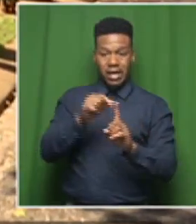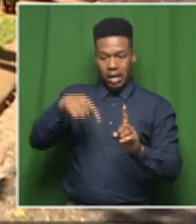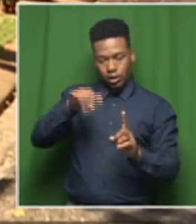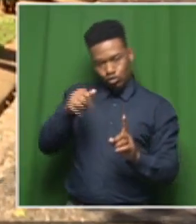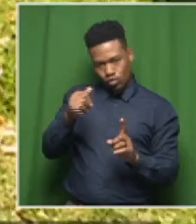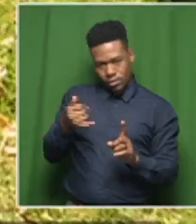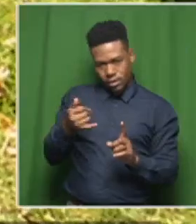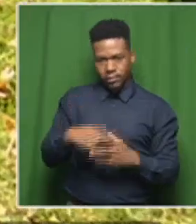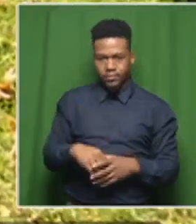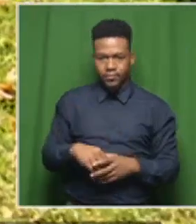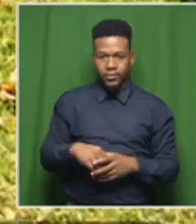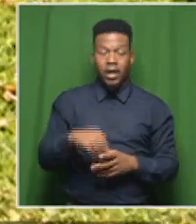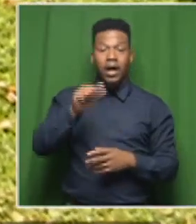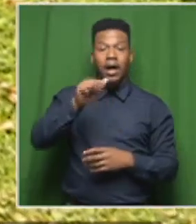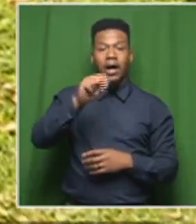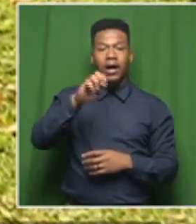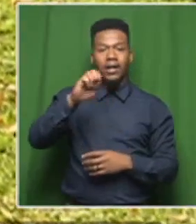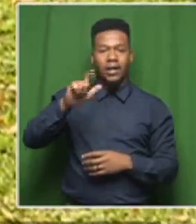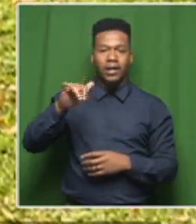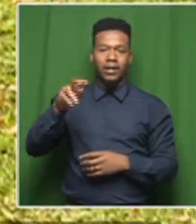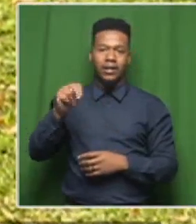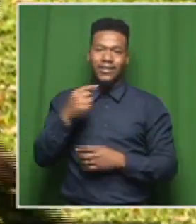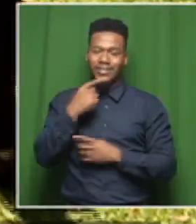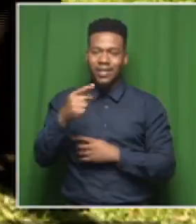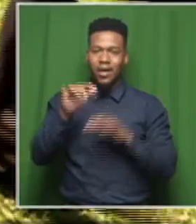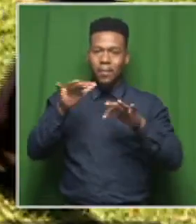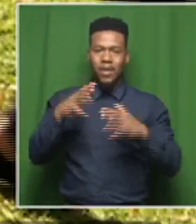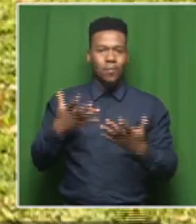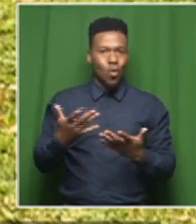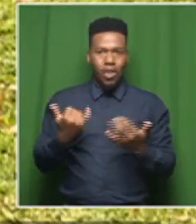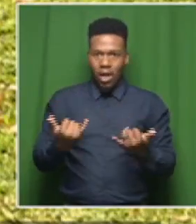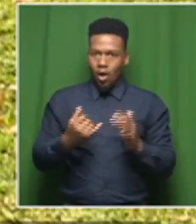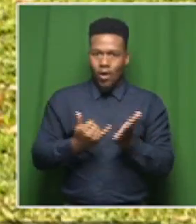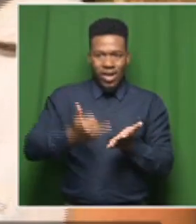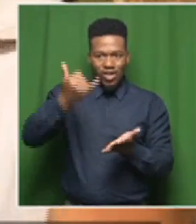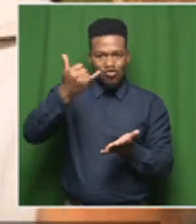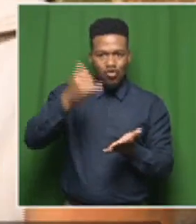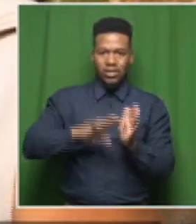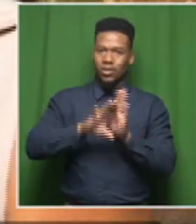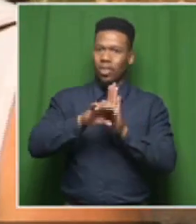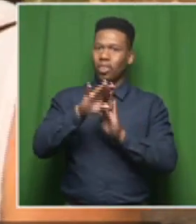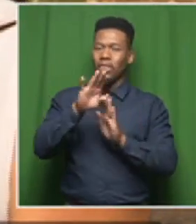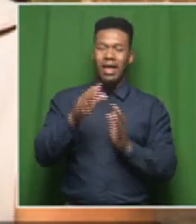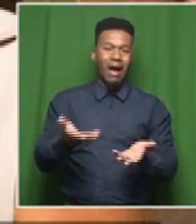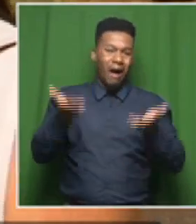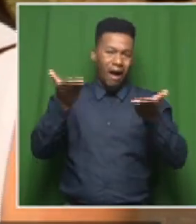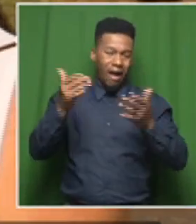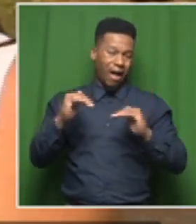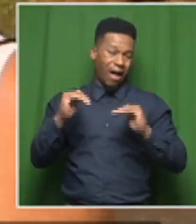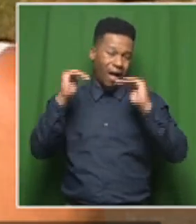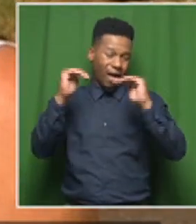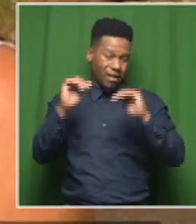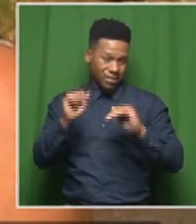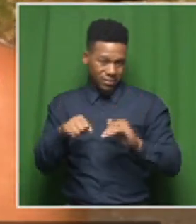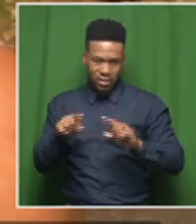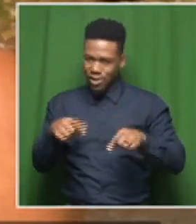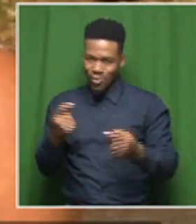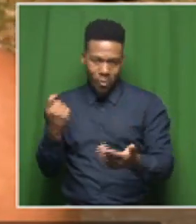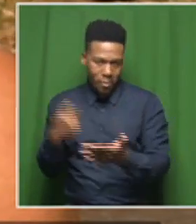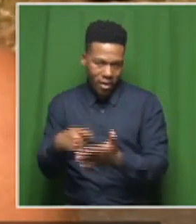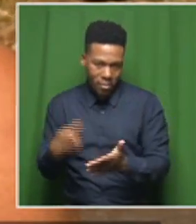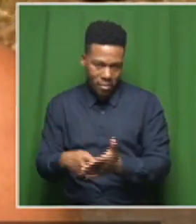Nodia confirms that homeowners are battling with high interest rates at the moment. Your high interest rate, and they actually cannot cope with the